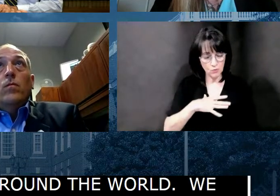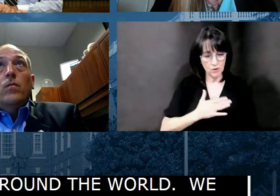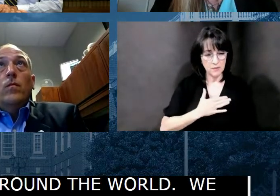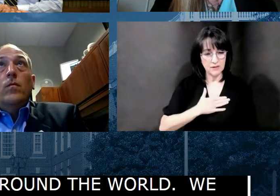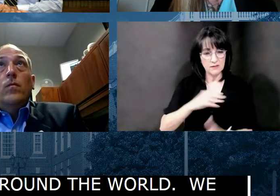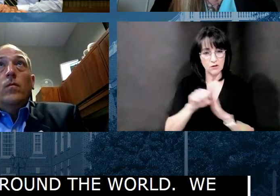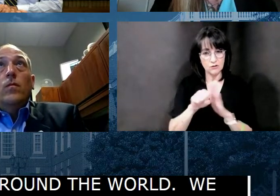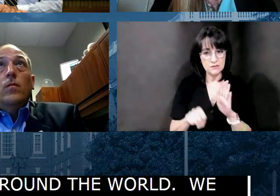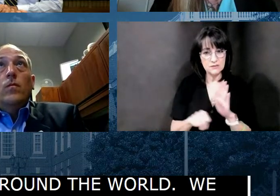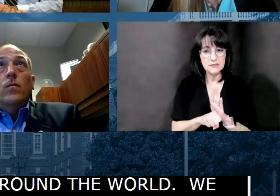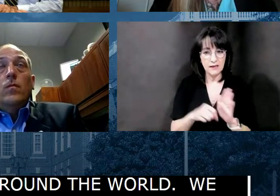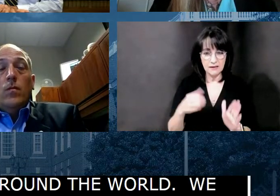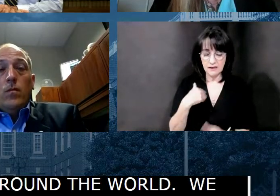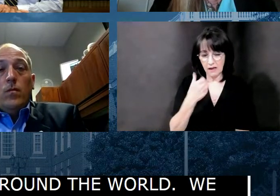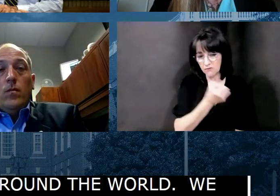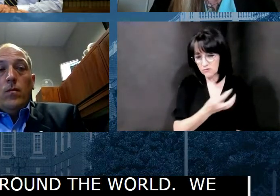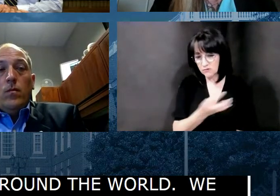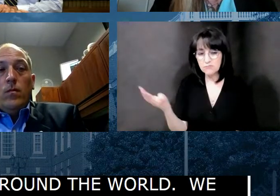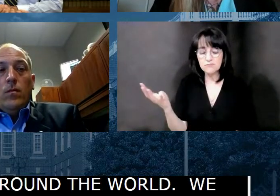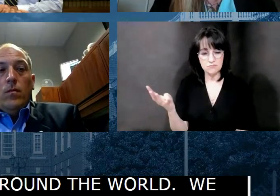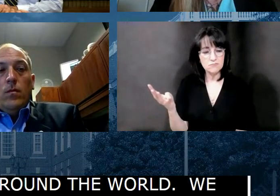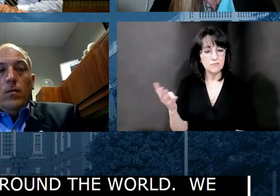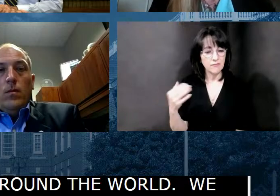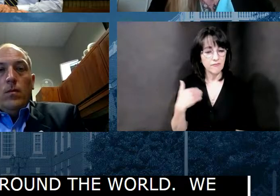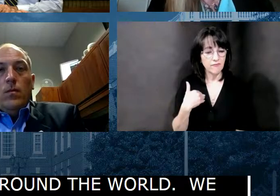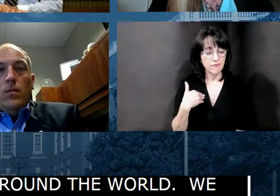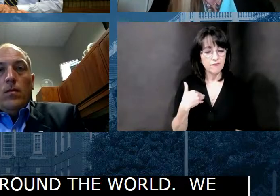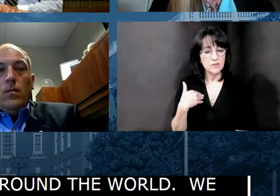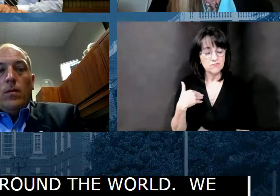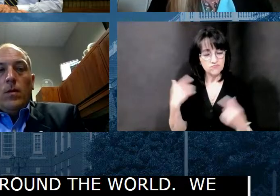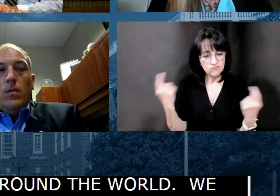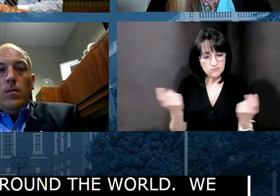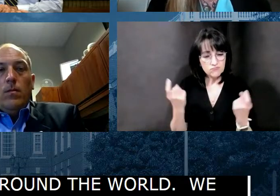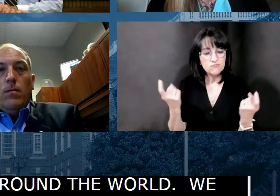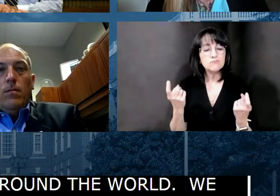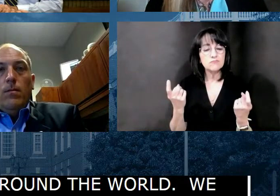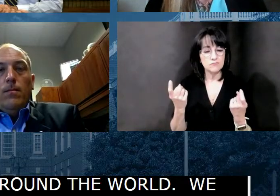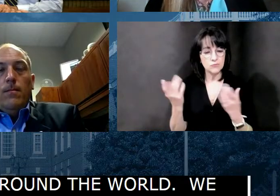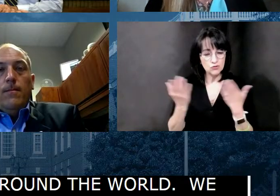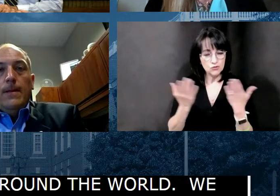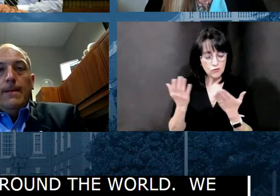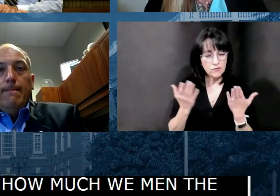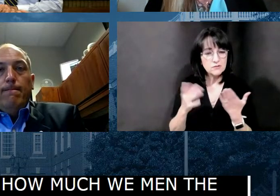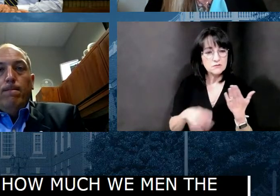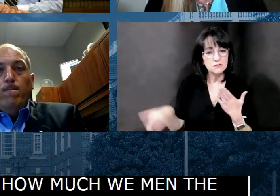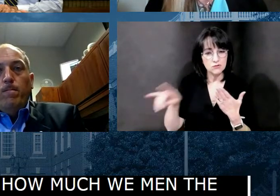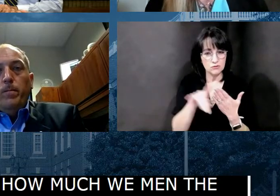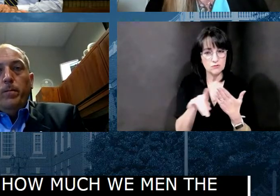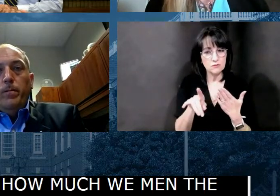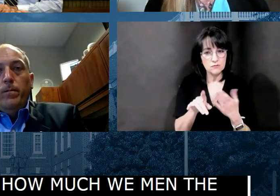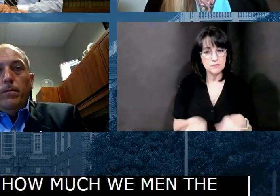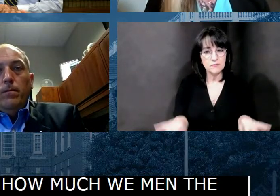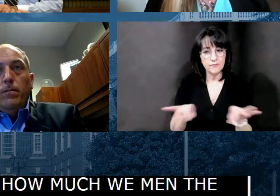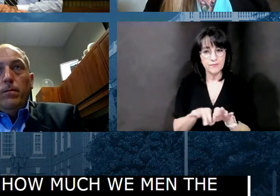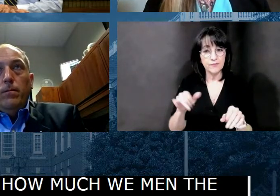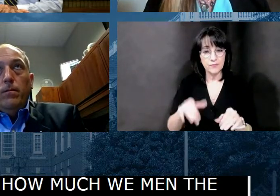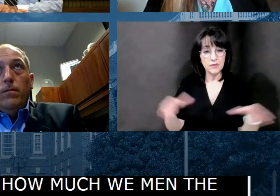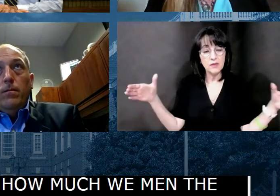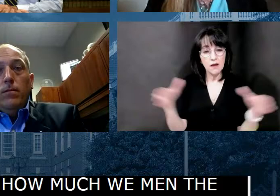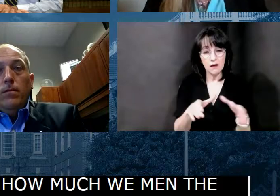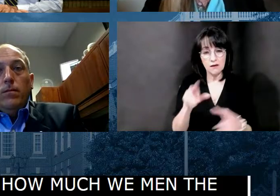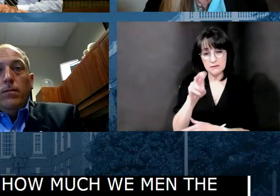have a number of solemn ceremonies across our state. Importantly, a gathering at the Veterans